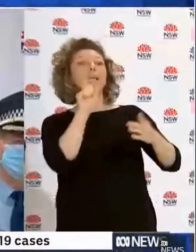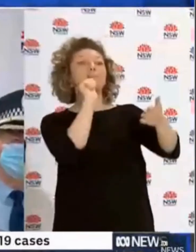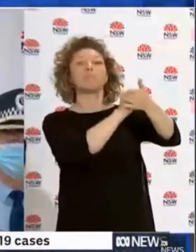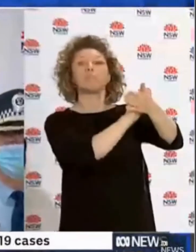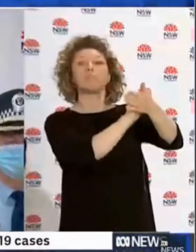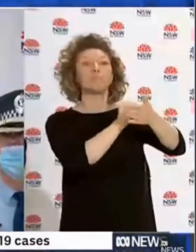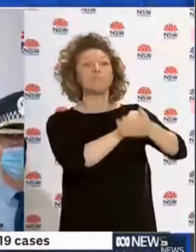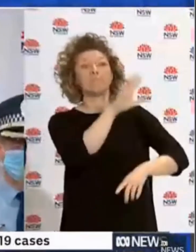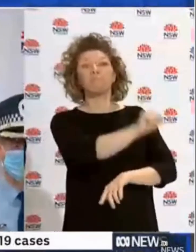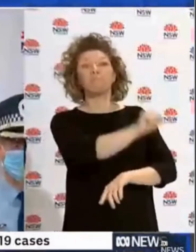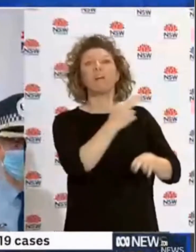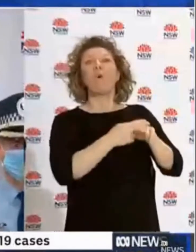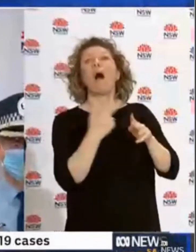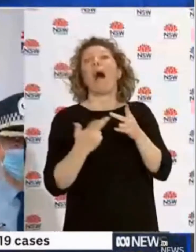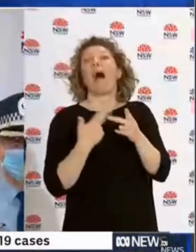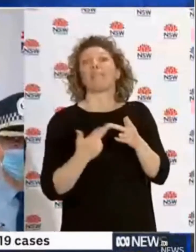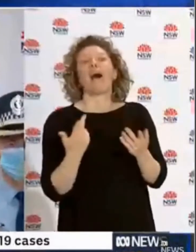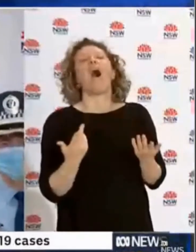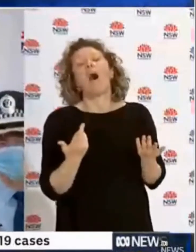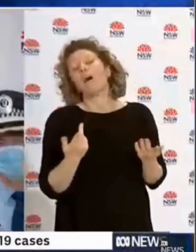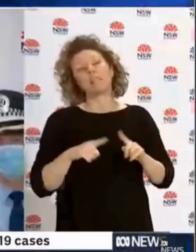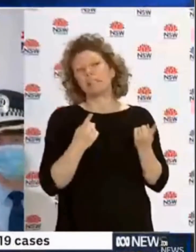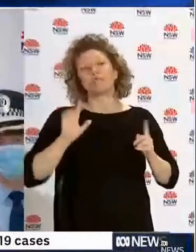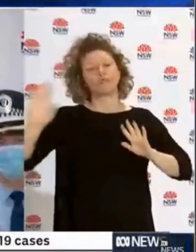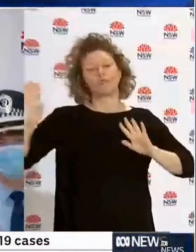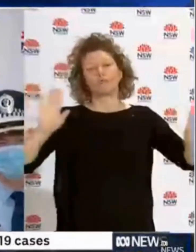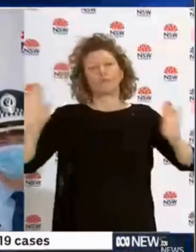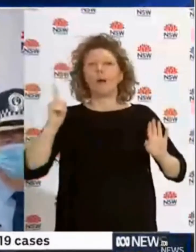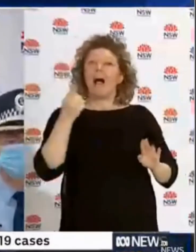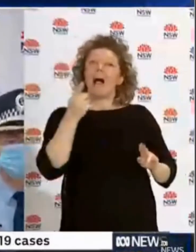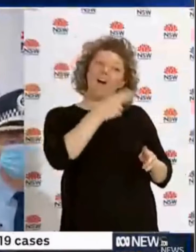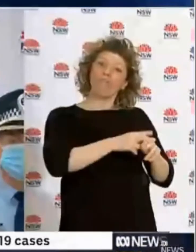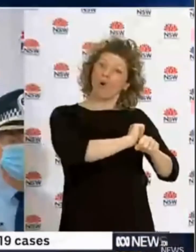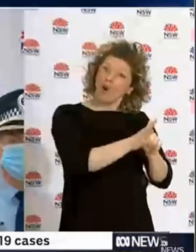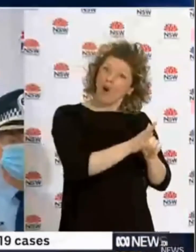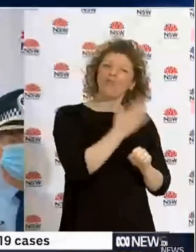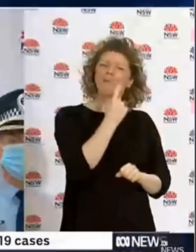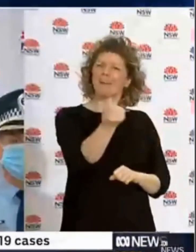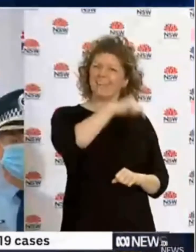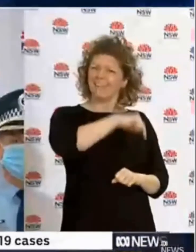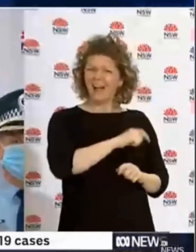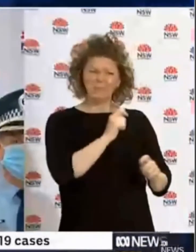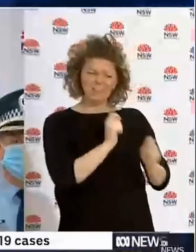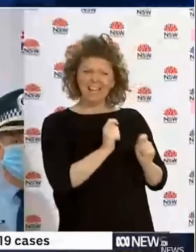police to do, and I'm totally supportive of the police doing that as well. But if they just come forward and have a health test, then